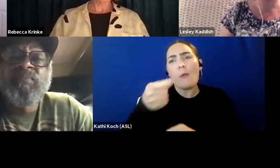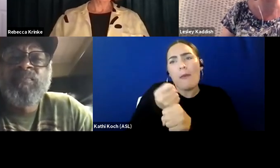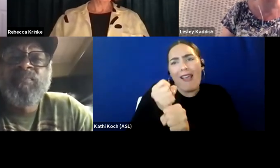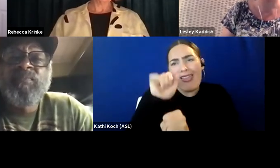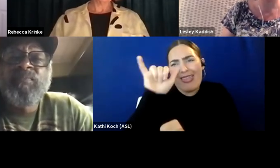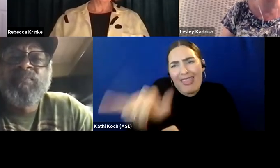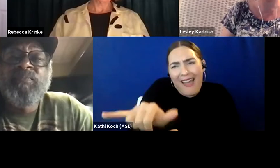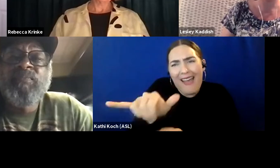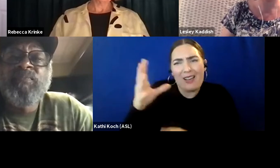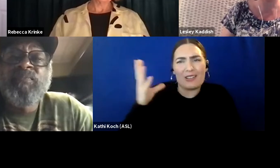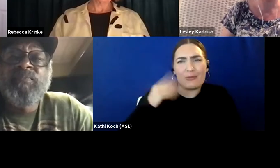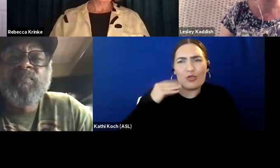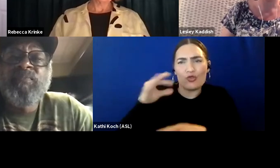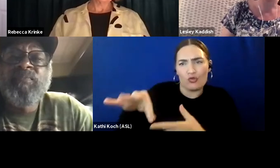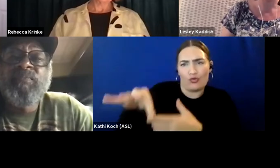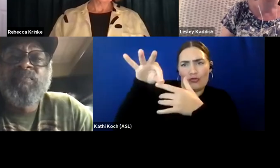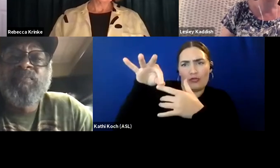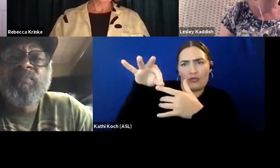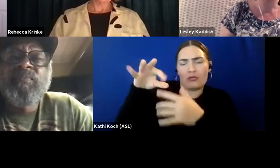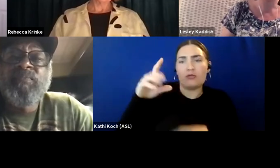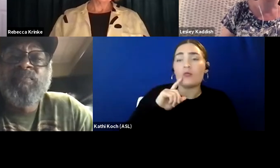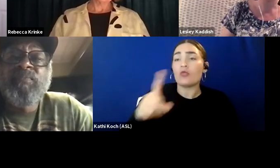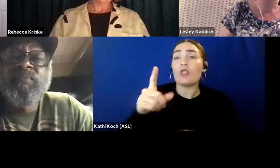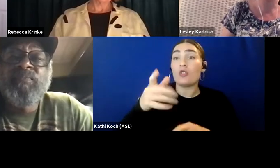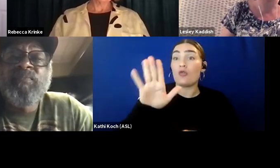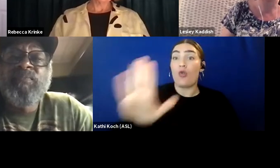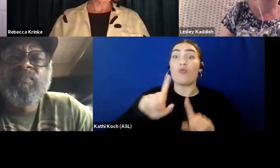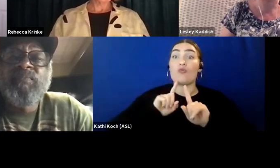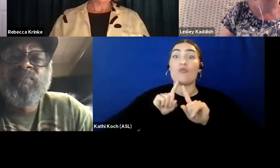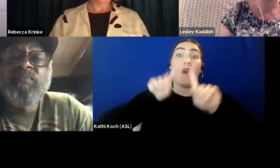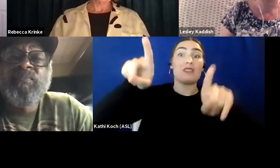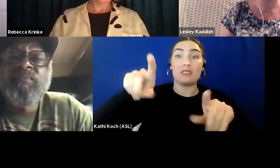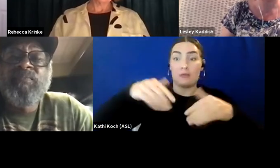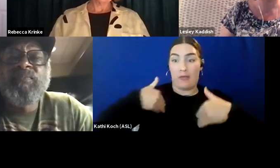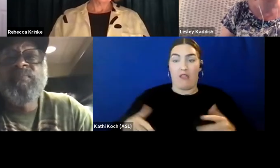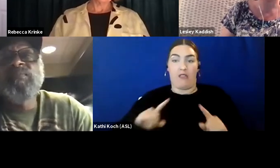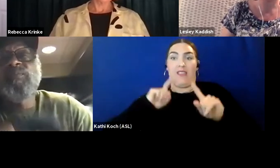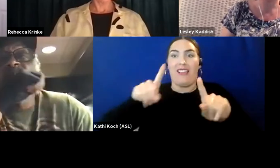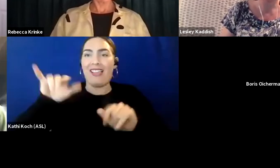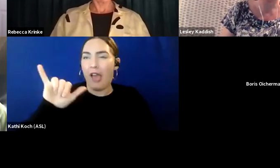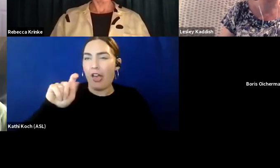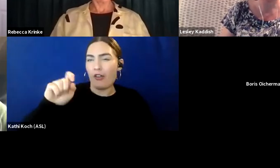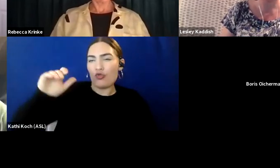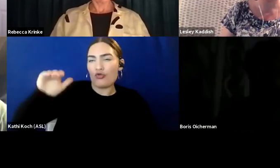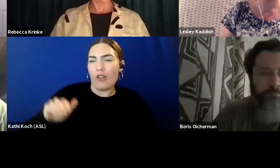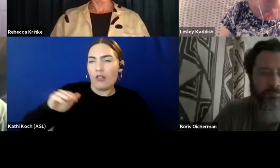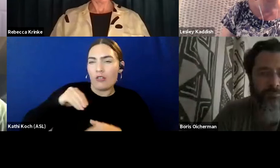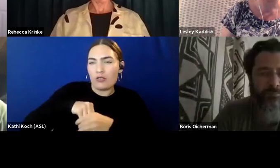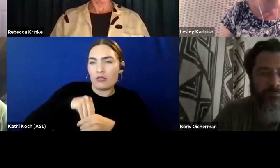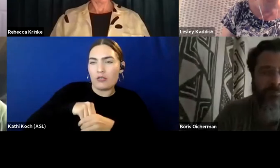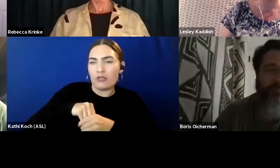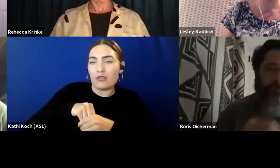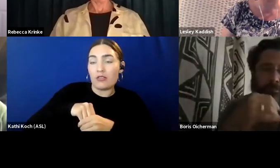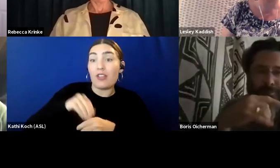The response is the child, right? But how to keep it alive and how to remain